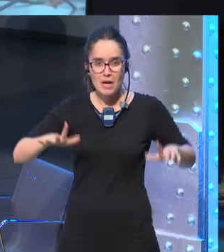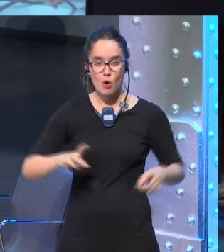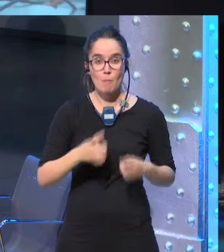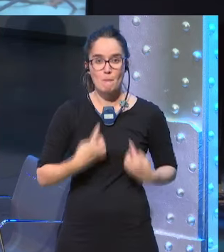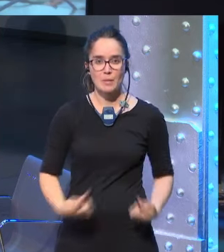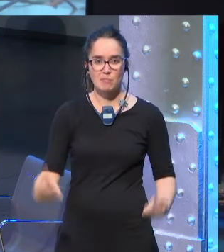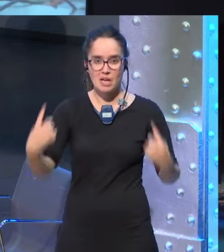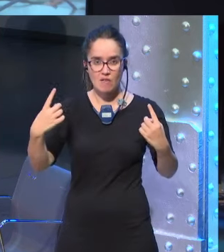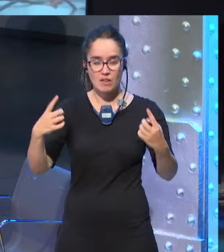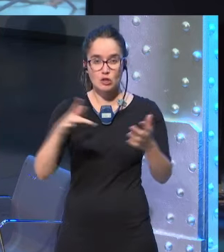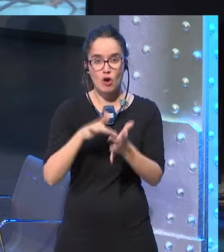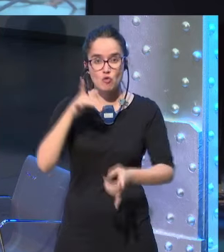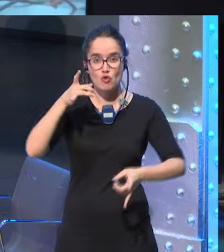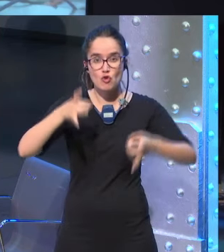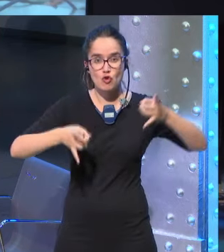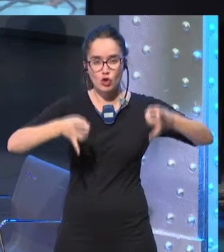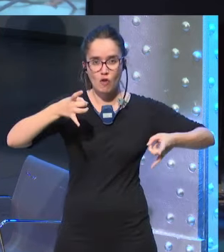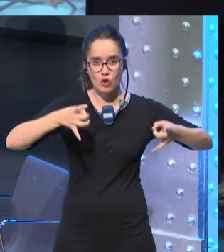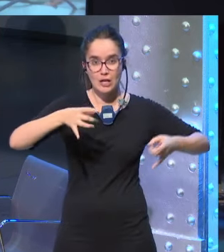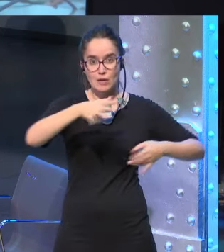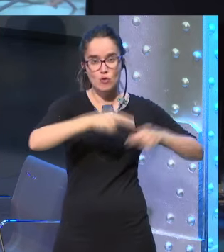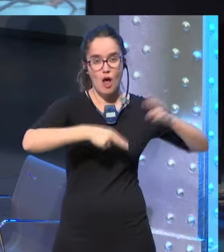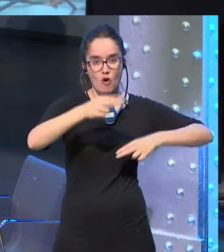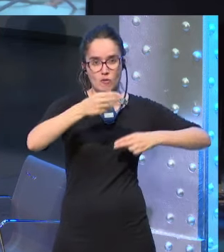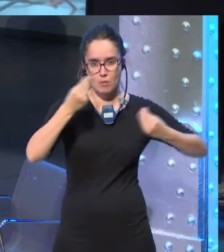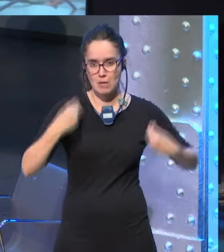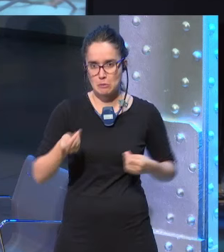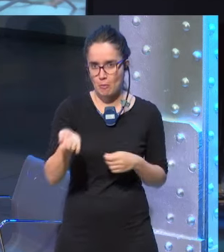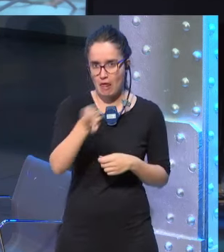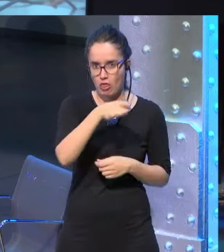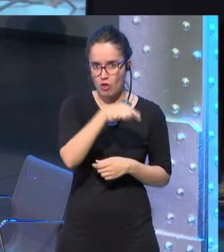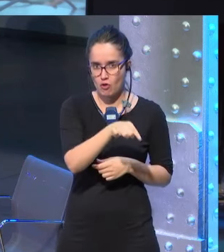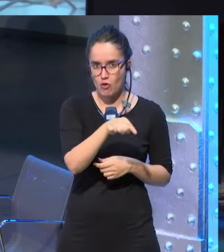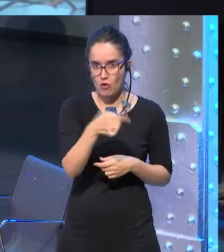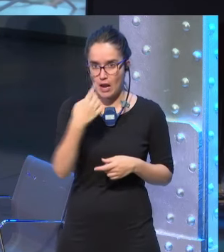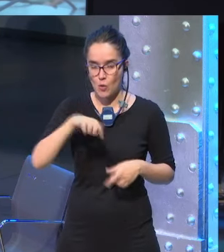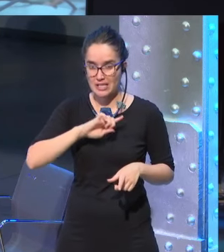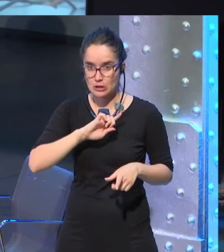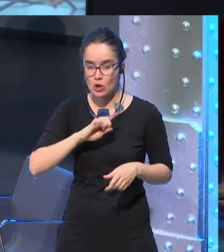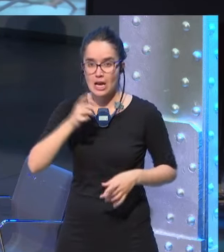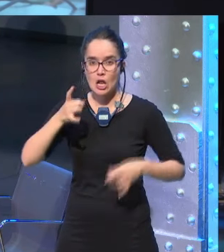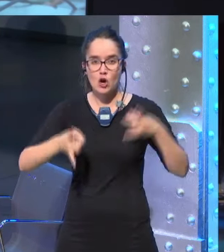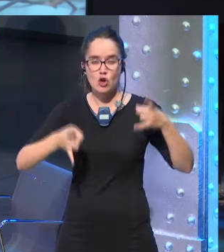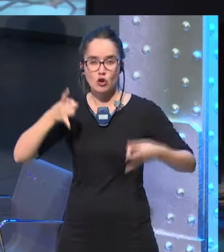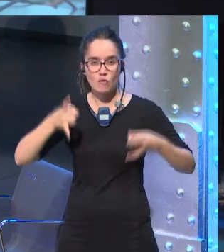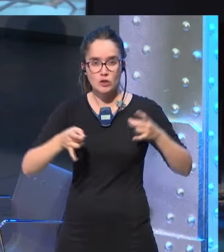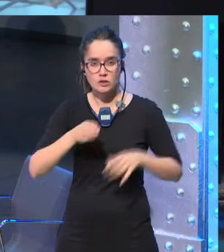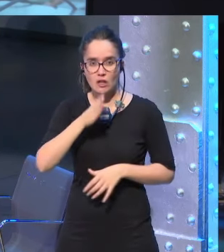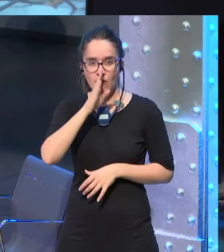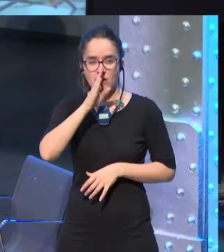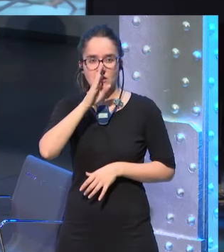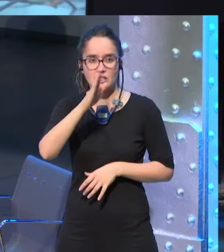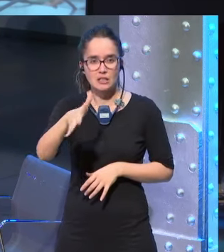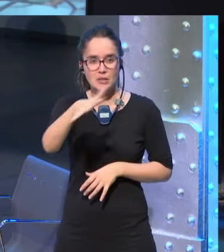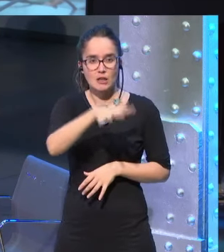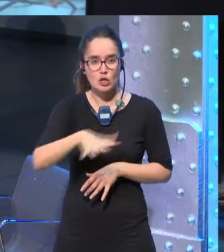construction site like this. The robot is driven directly out of the CAD environment. So basically, the tool